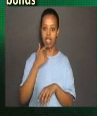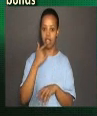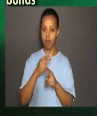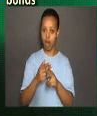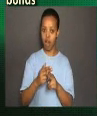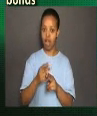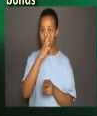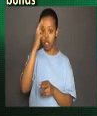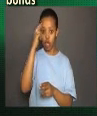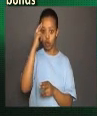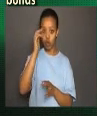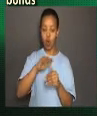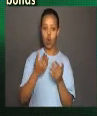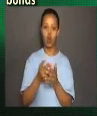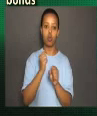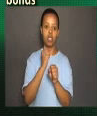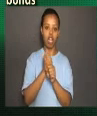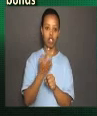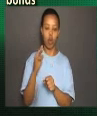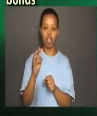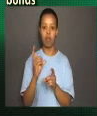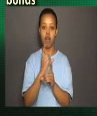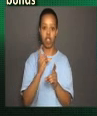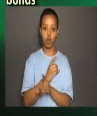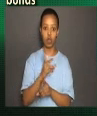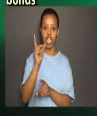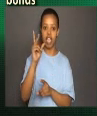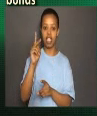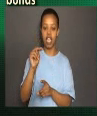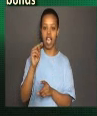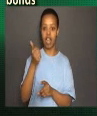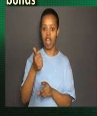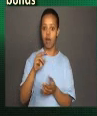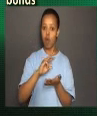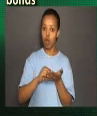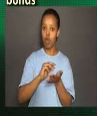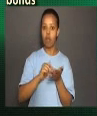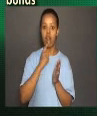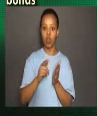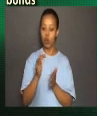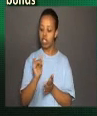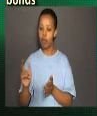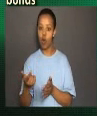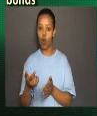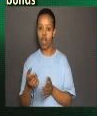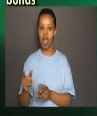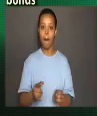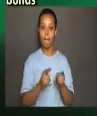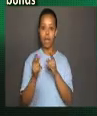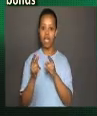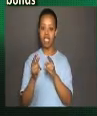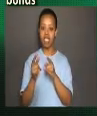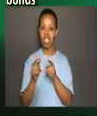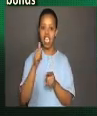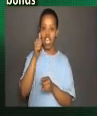holds together the structure of the DNA molecule in much the same way as